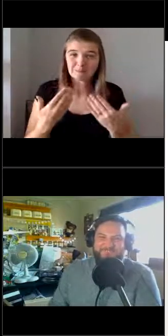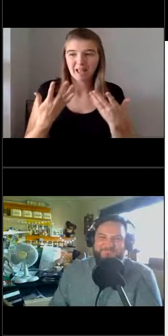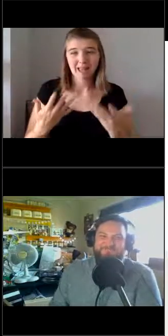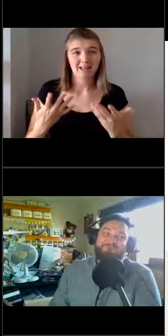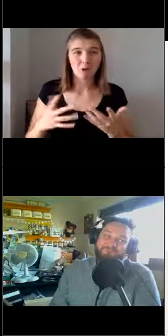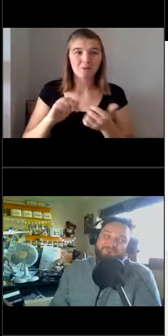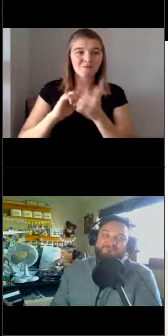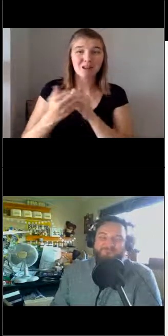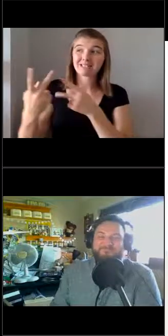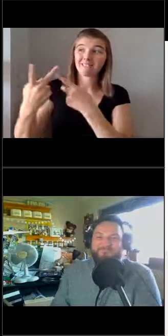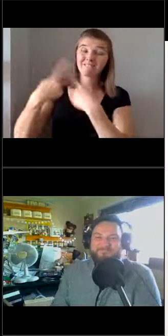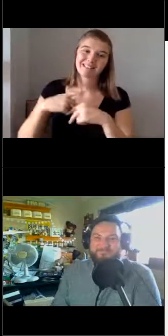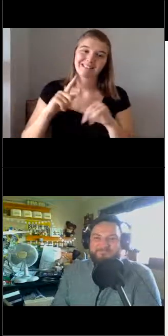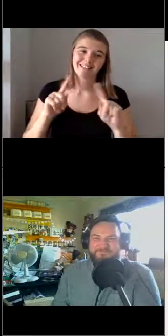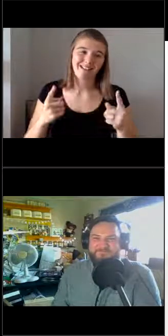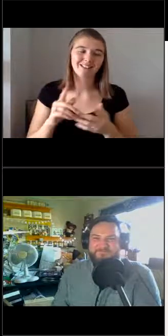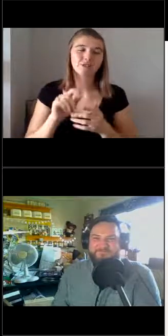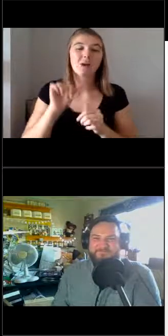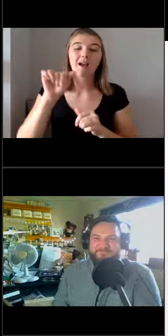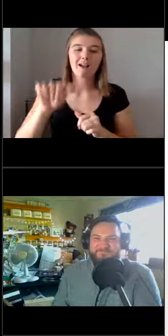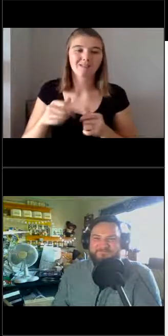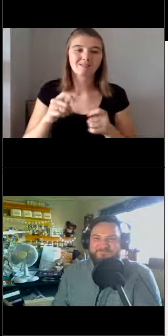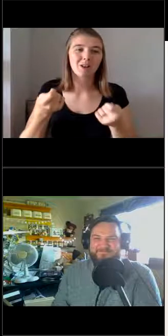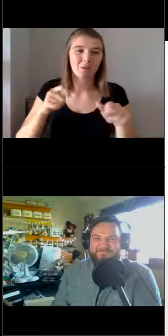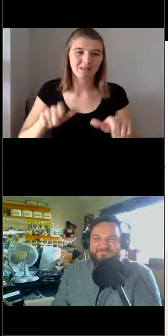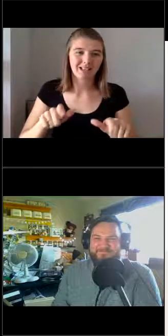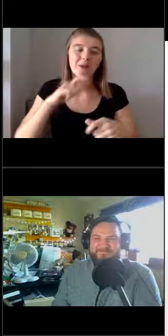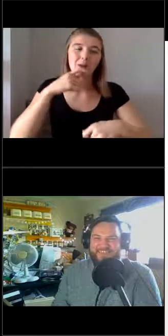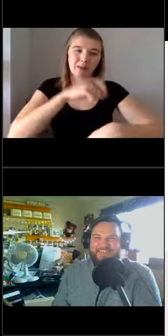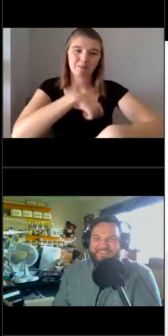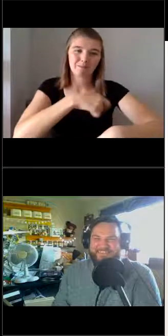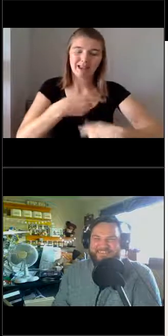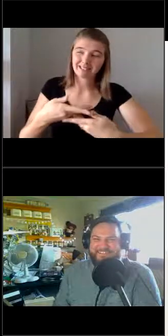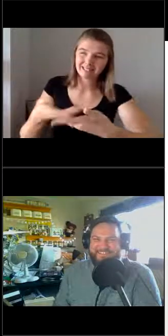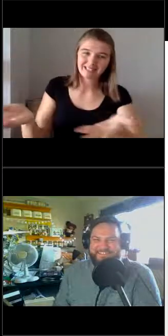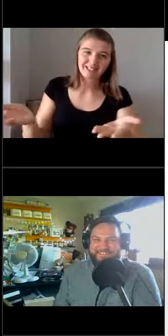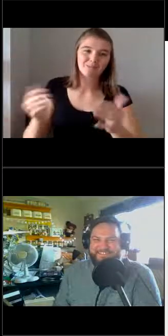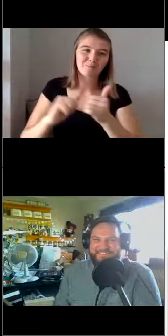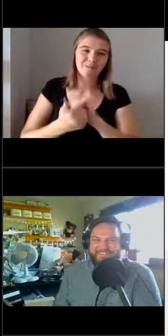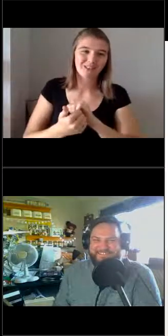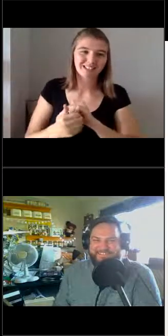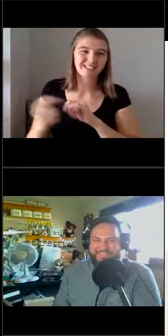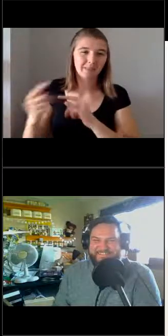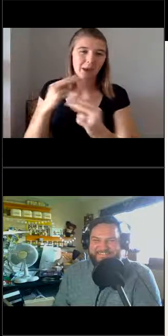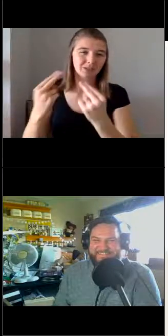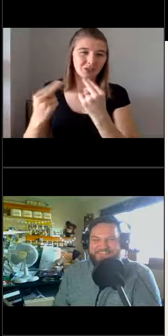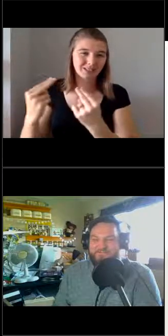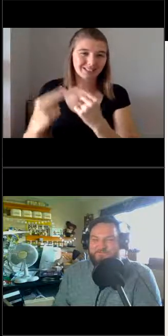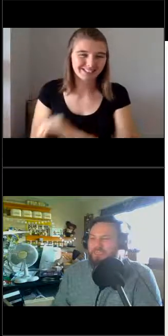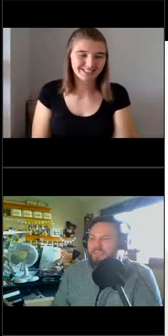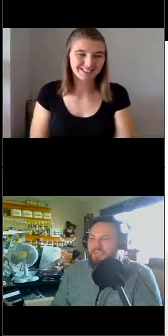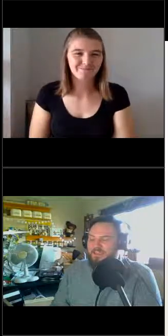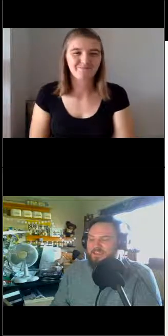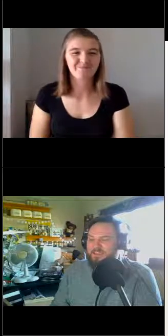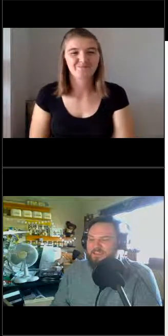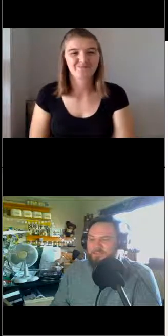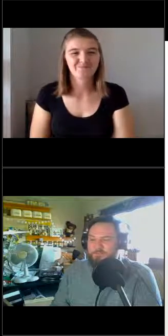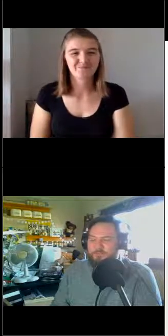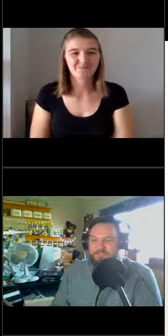so once this lockdown is over, I'll bake for my friends and they can watch for me.